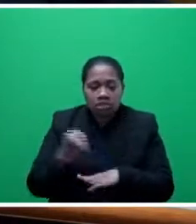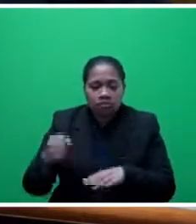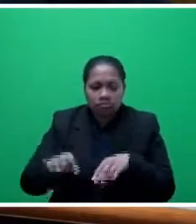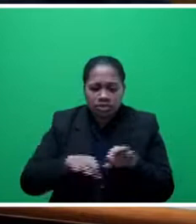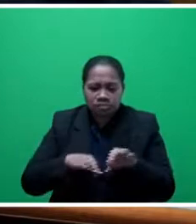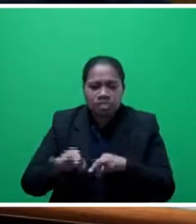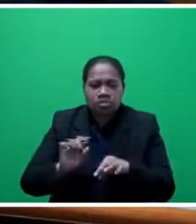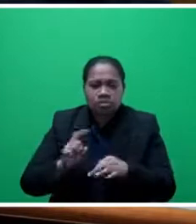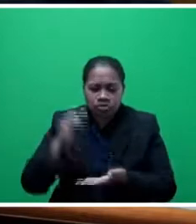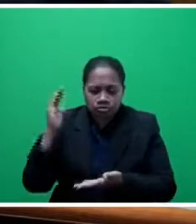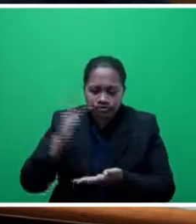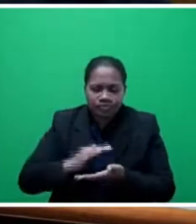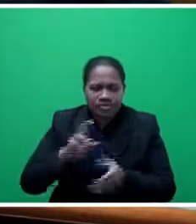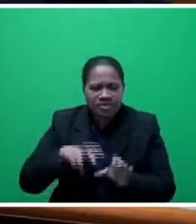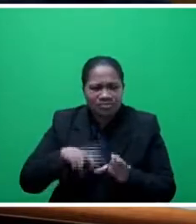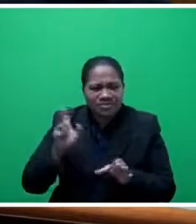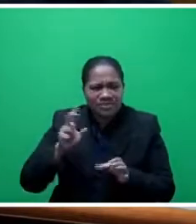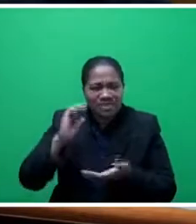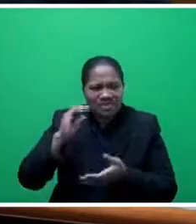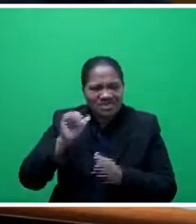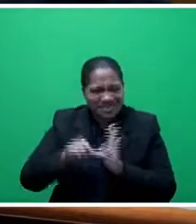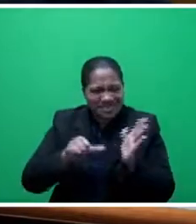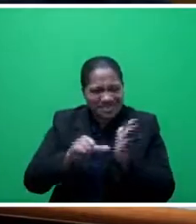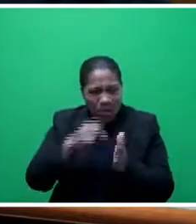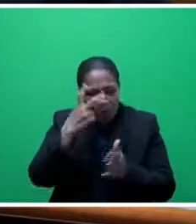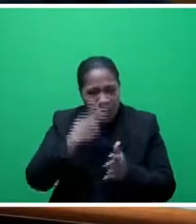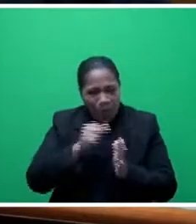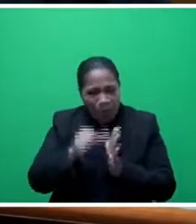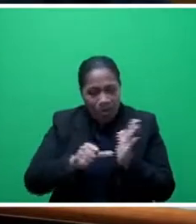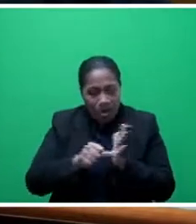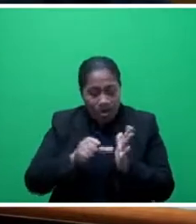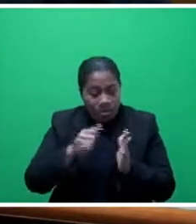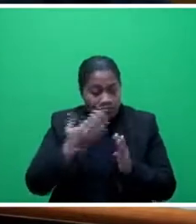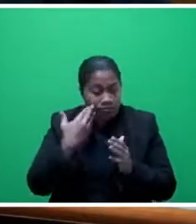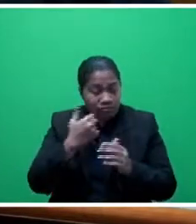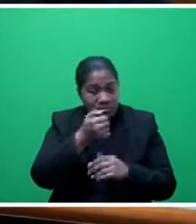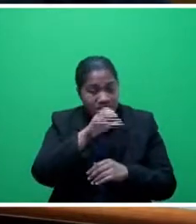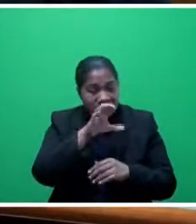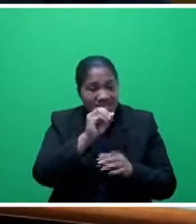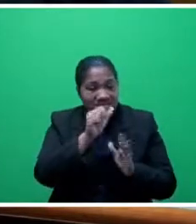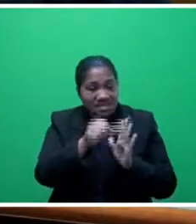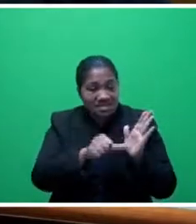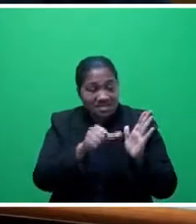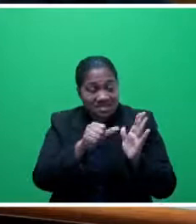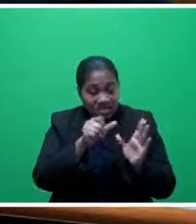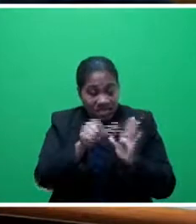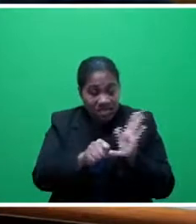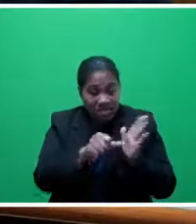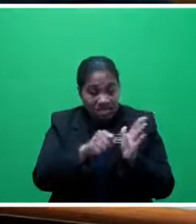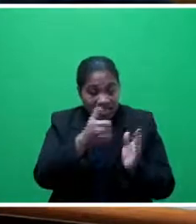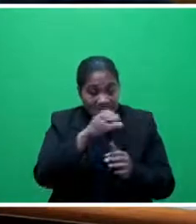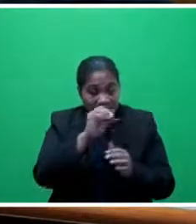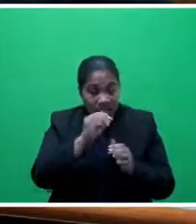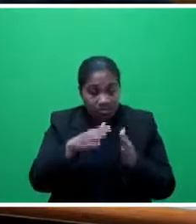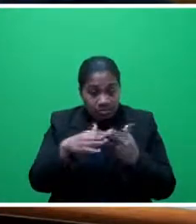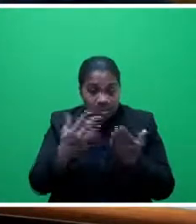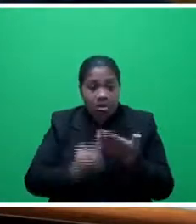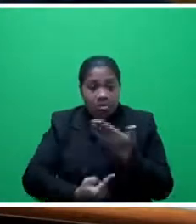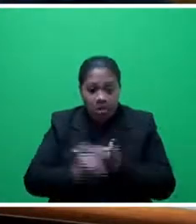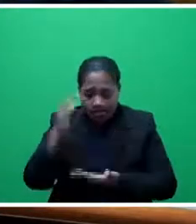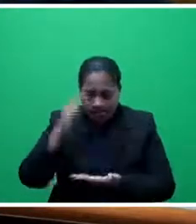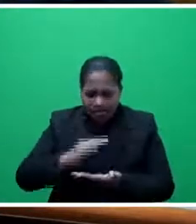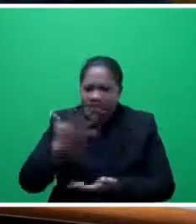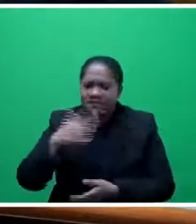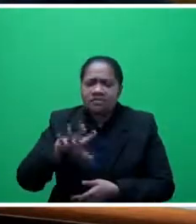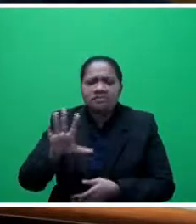reduce the retirement age from 60 years to 55 years. I mean, why do you want to do it